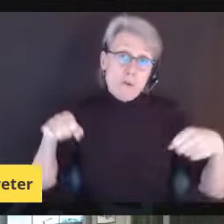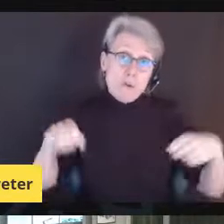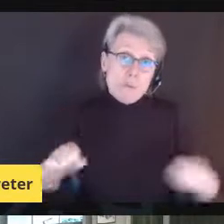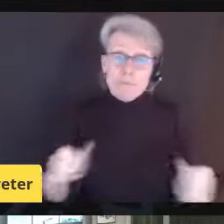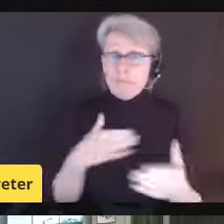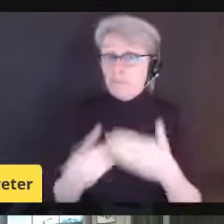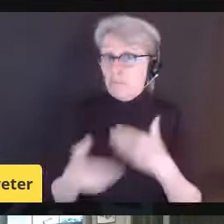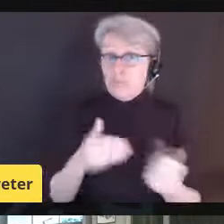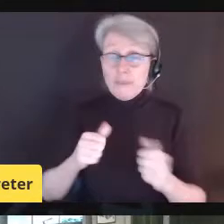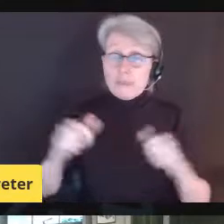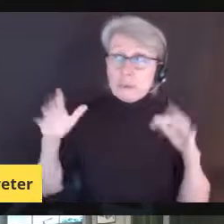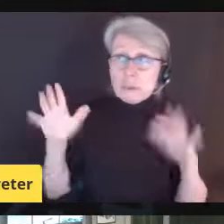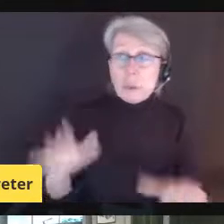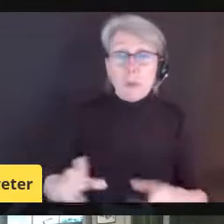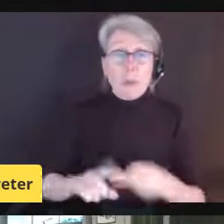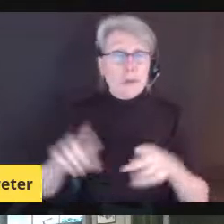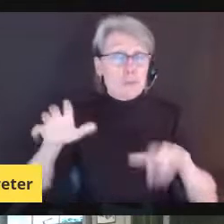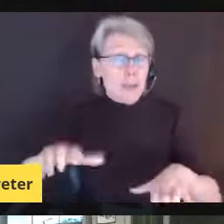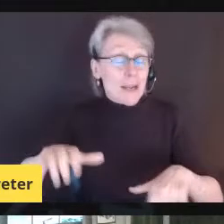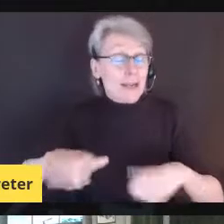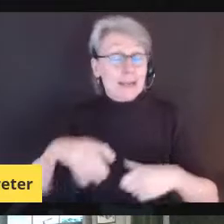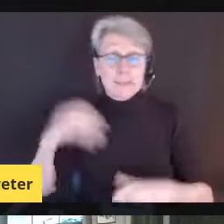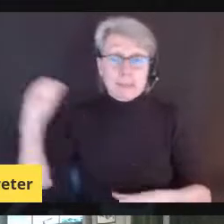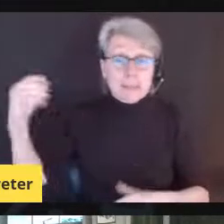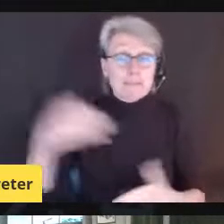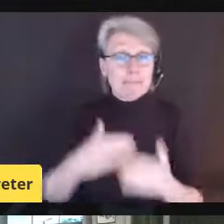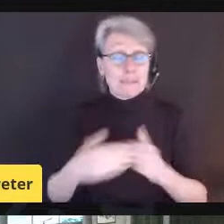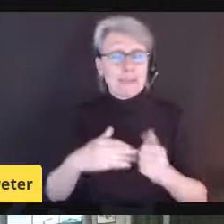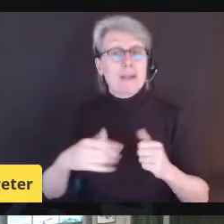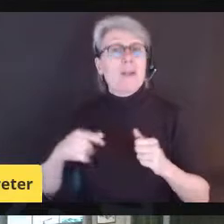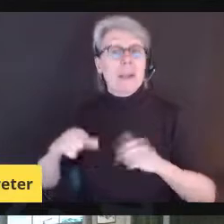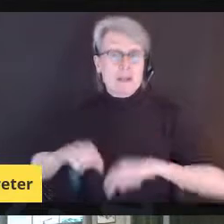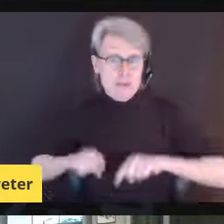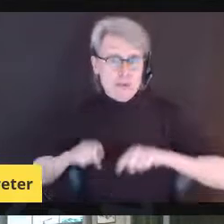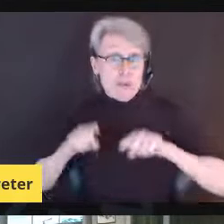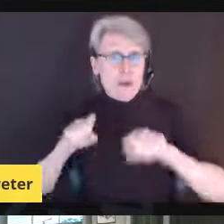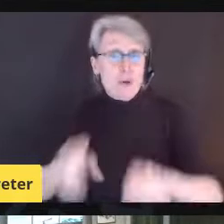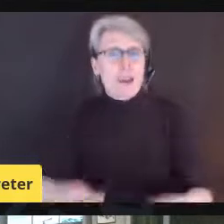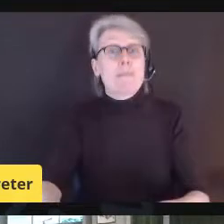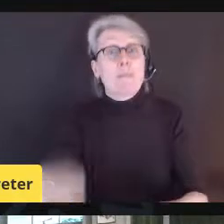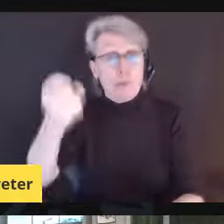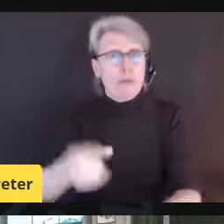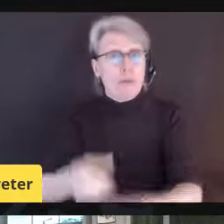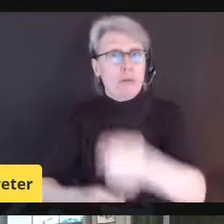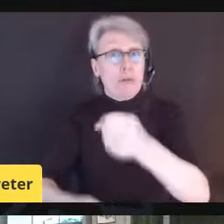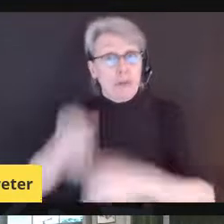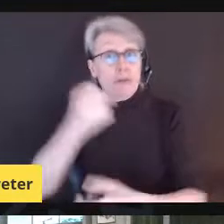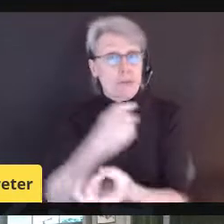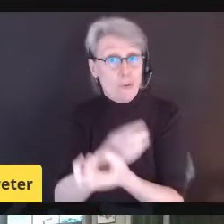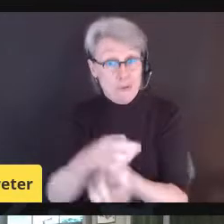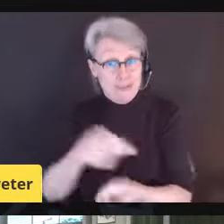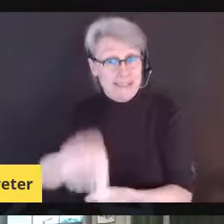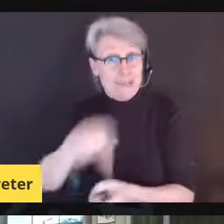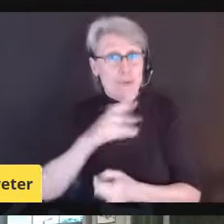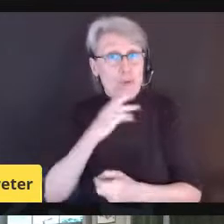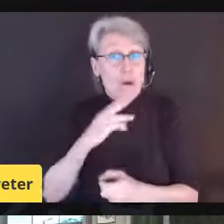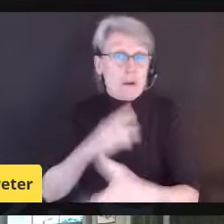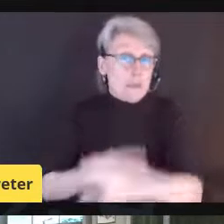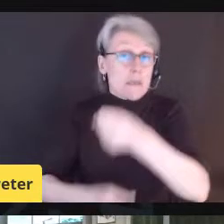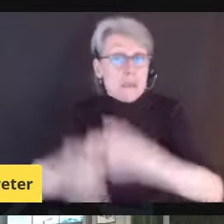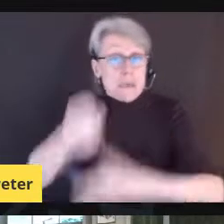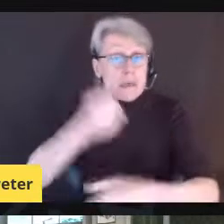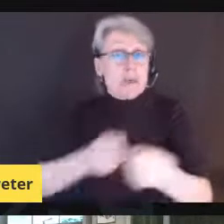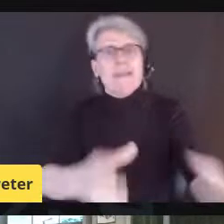even when it's snowing, to get to these bones, to recover them, like pull them up, and then I would bring them back to the lab